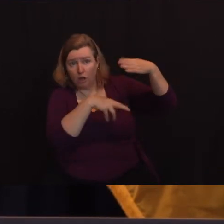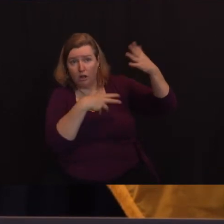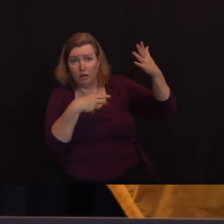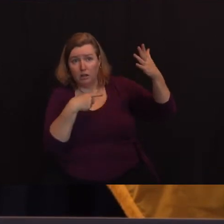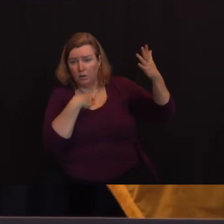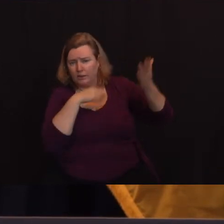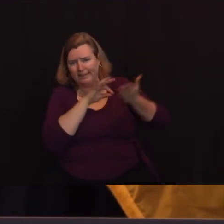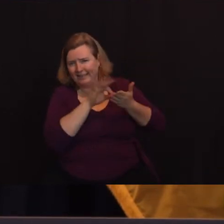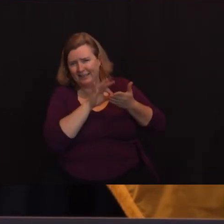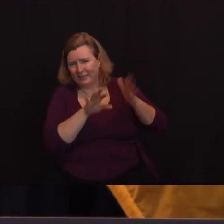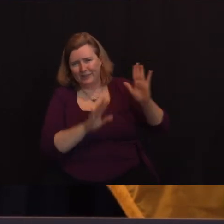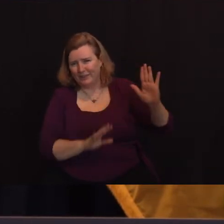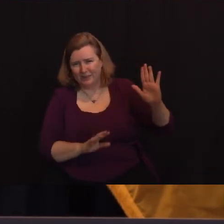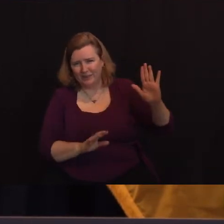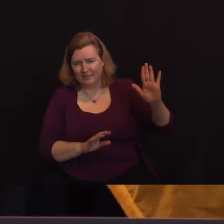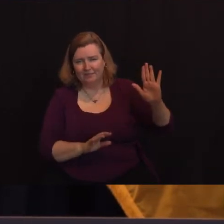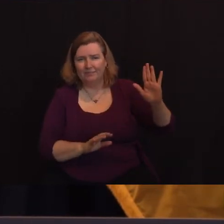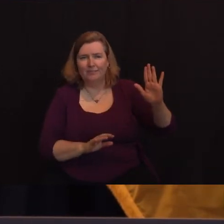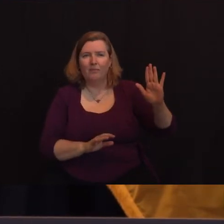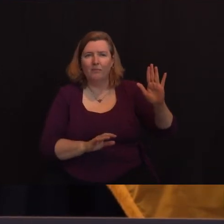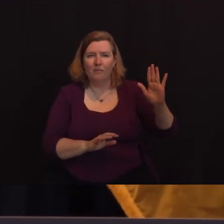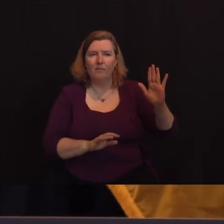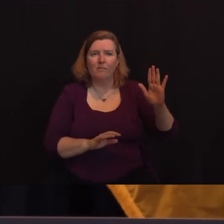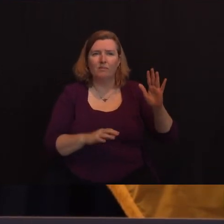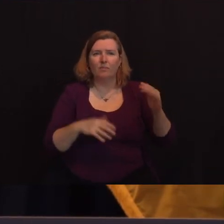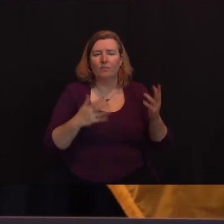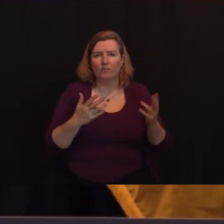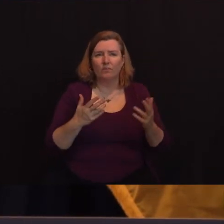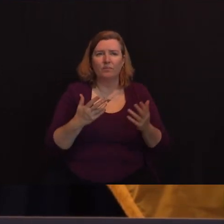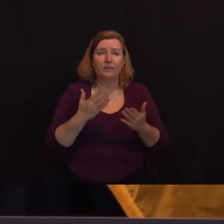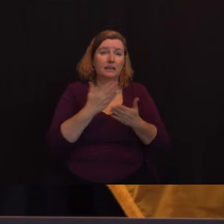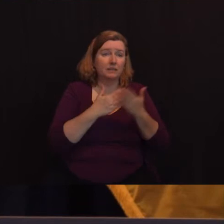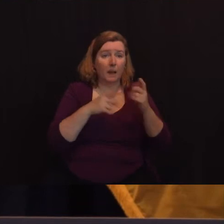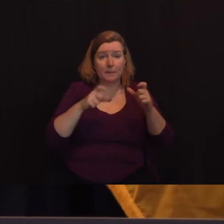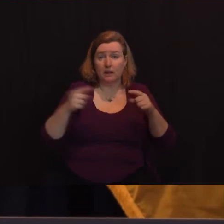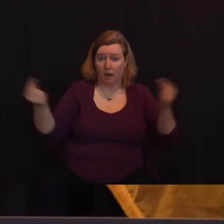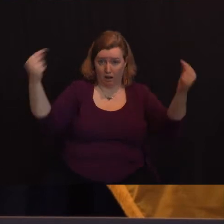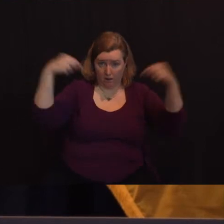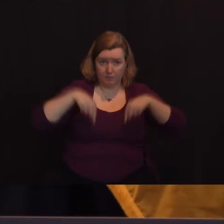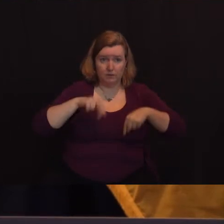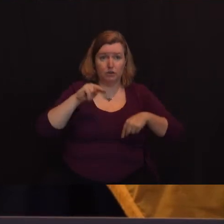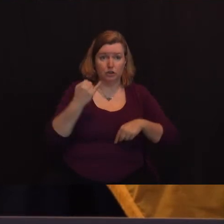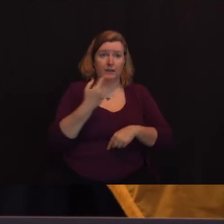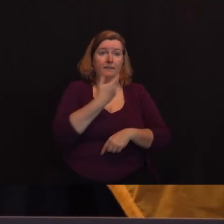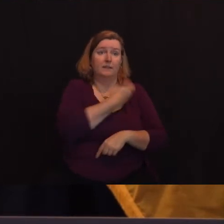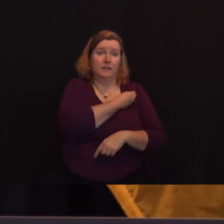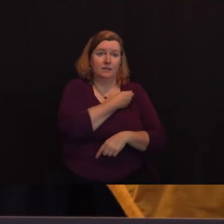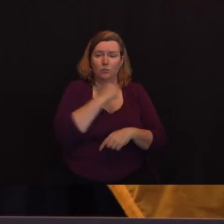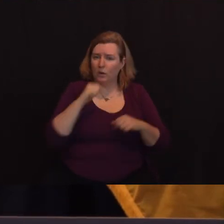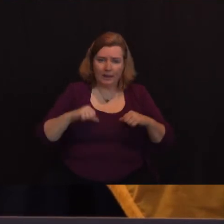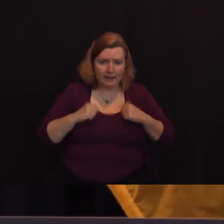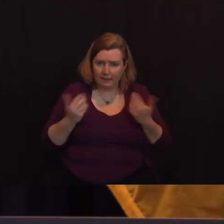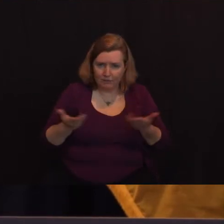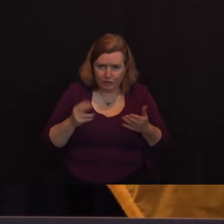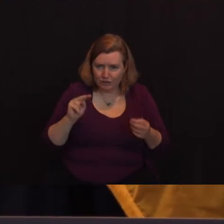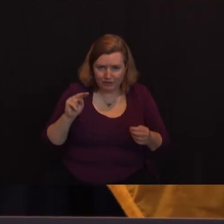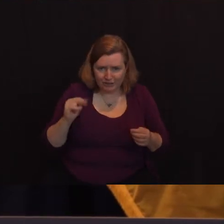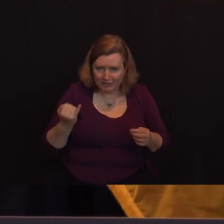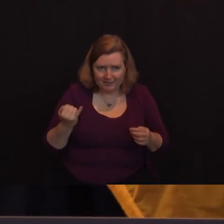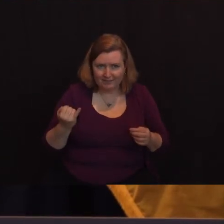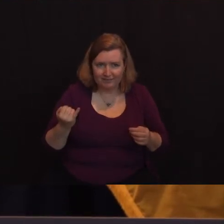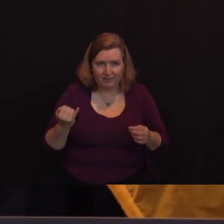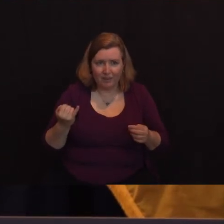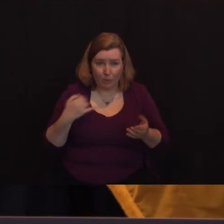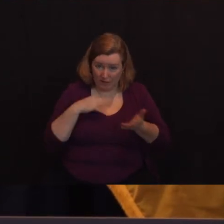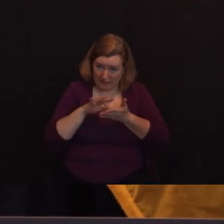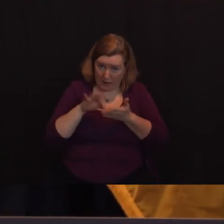we've vaccinated in New Jersey who's not a New Jersey resident. Having said that, Judy, the 12 to 15, we have to add that to the